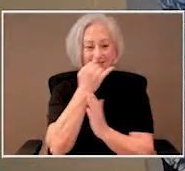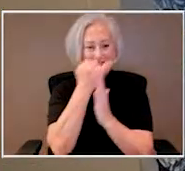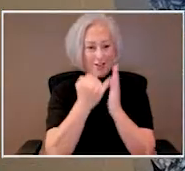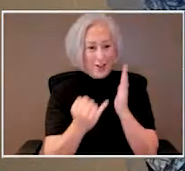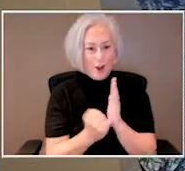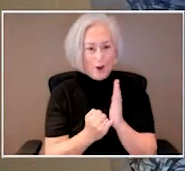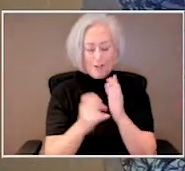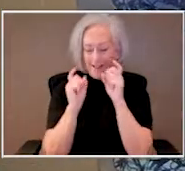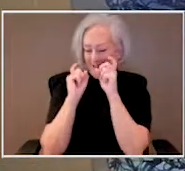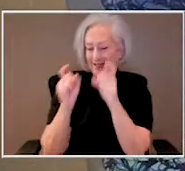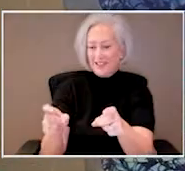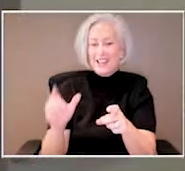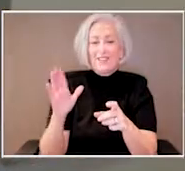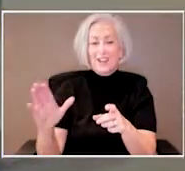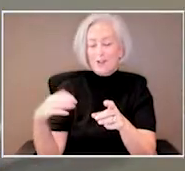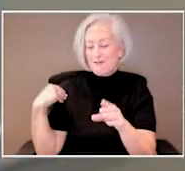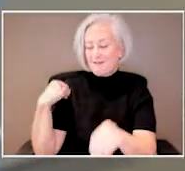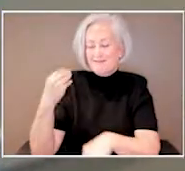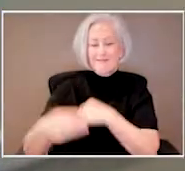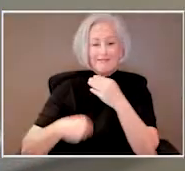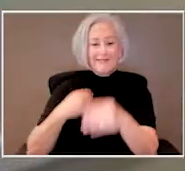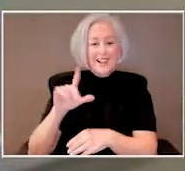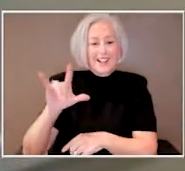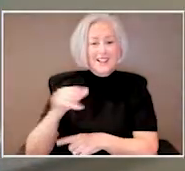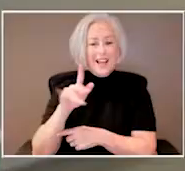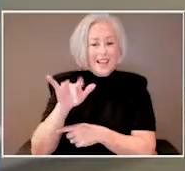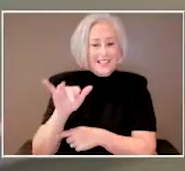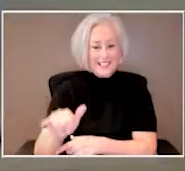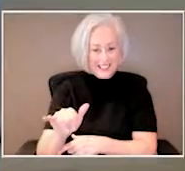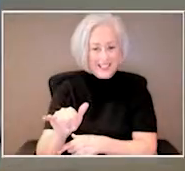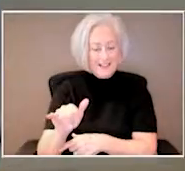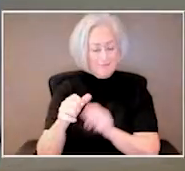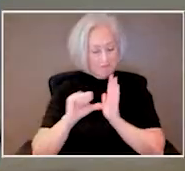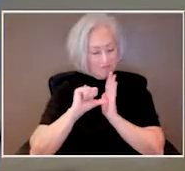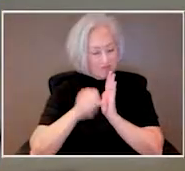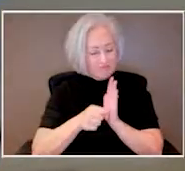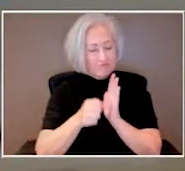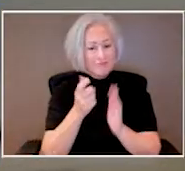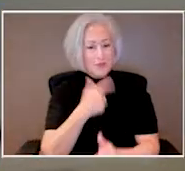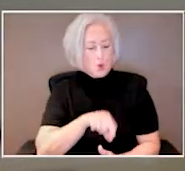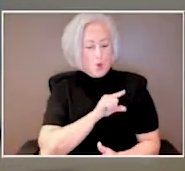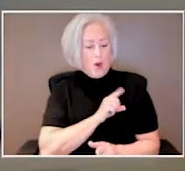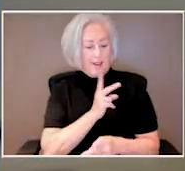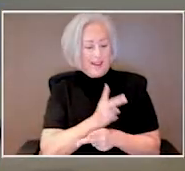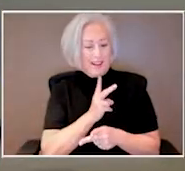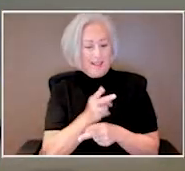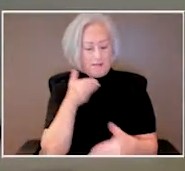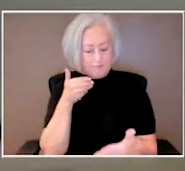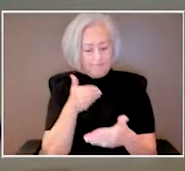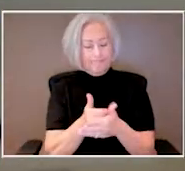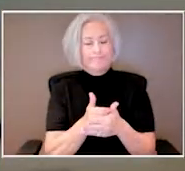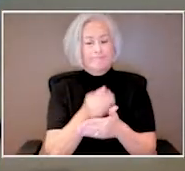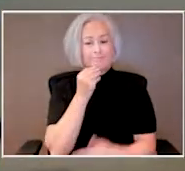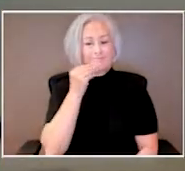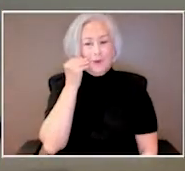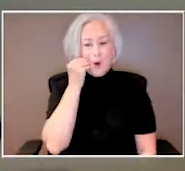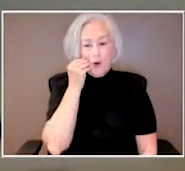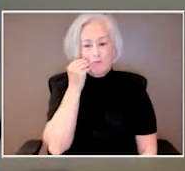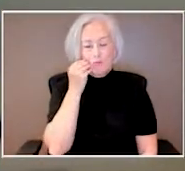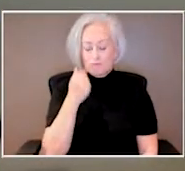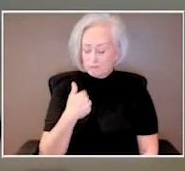the importance of quality care close to home. I have 100% faith in this group.